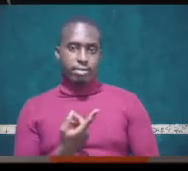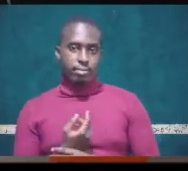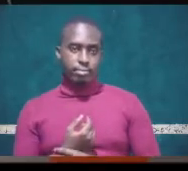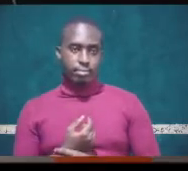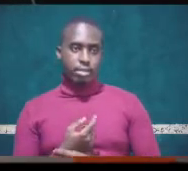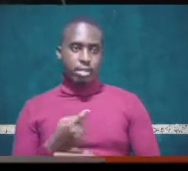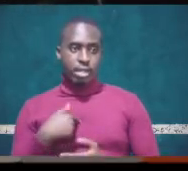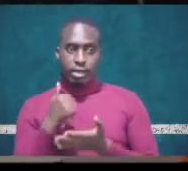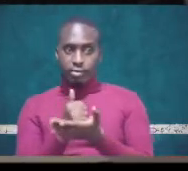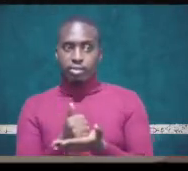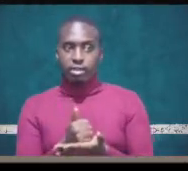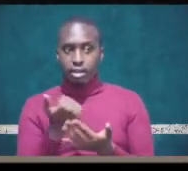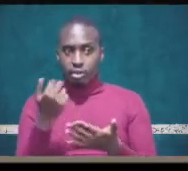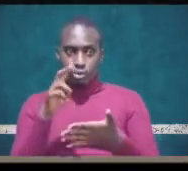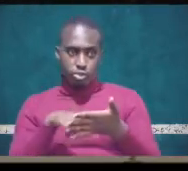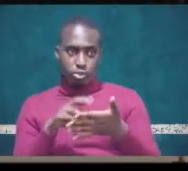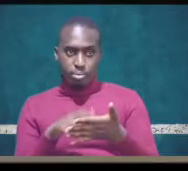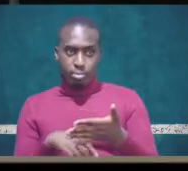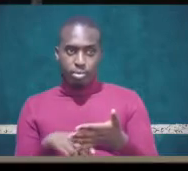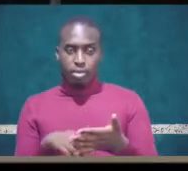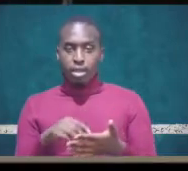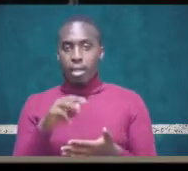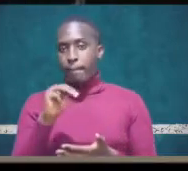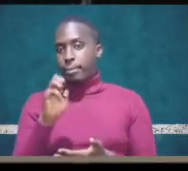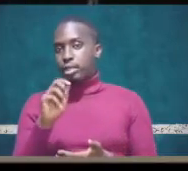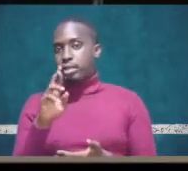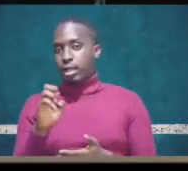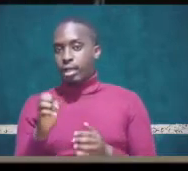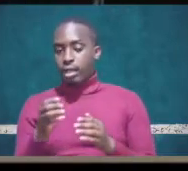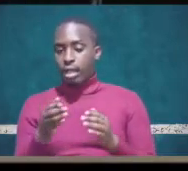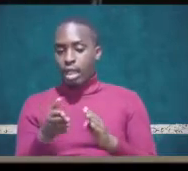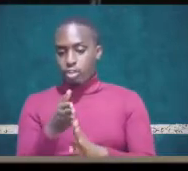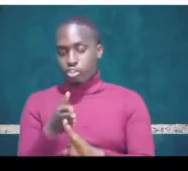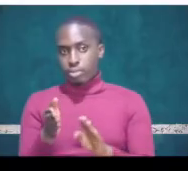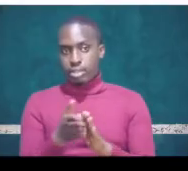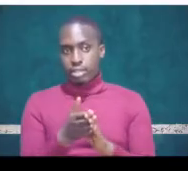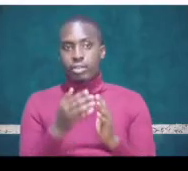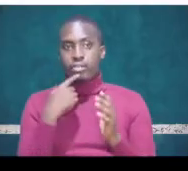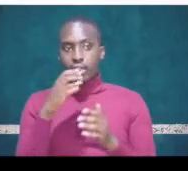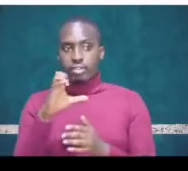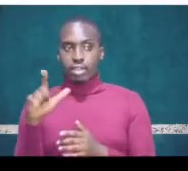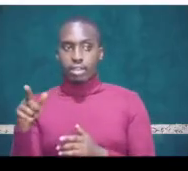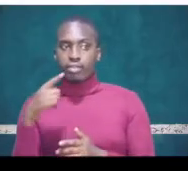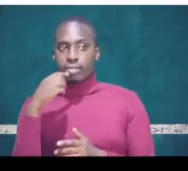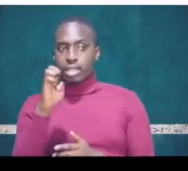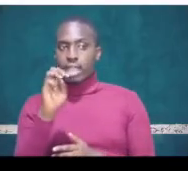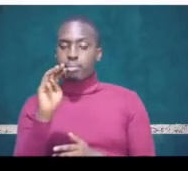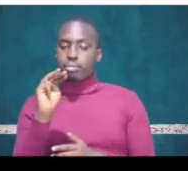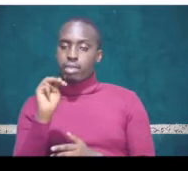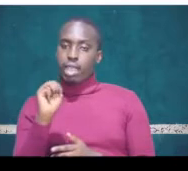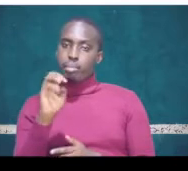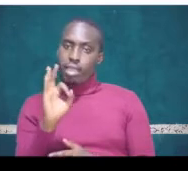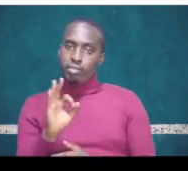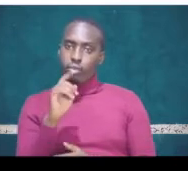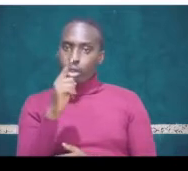answer. I'm helping you now to read it out. A potentiometer arrangement arrangement, a cell of electromotive force